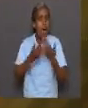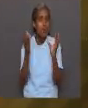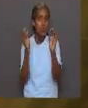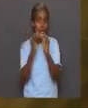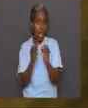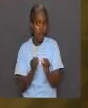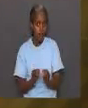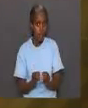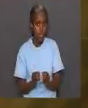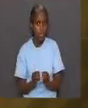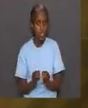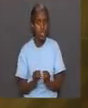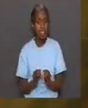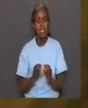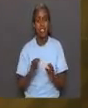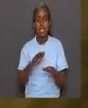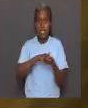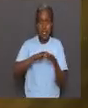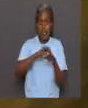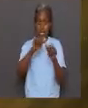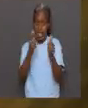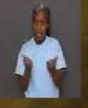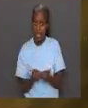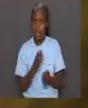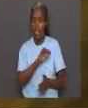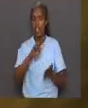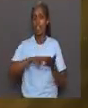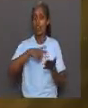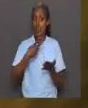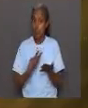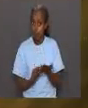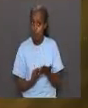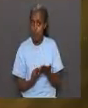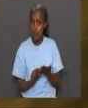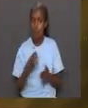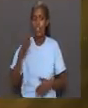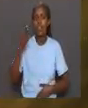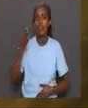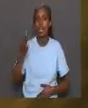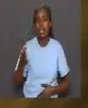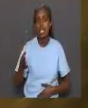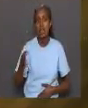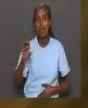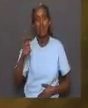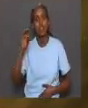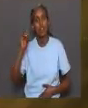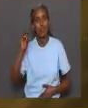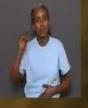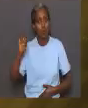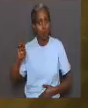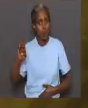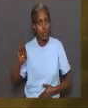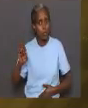to calculate the surface area and volume of a frustum of a